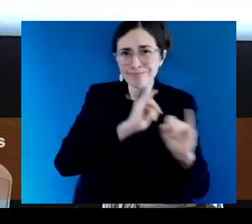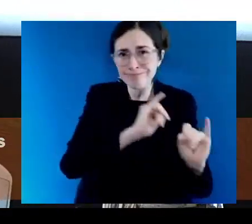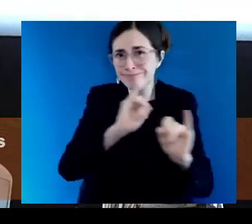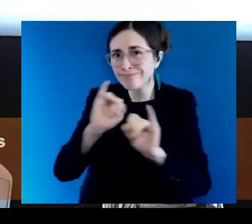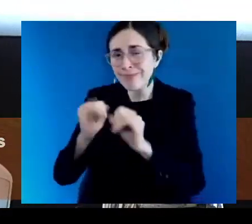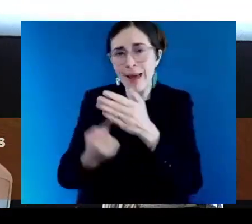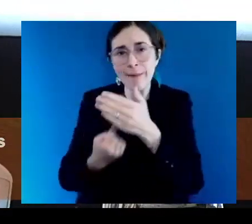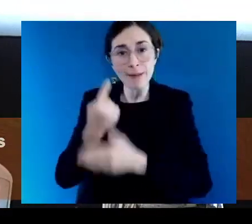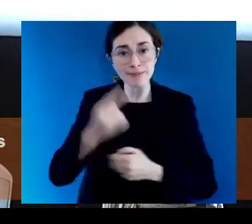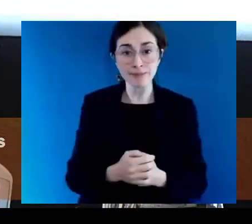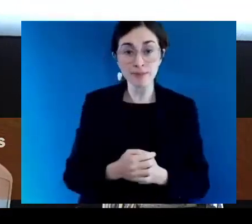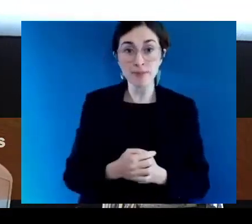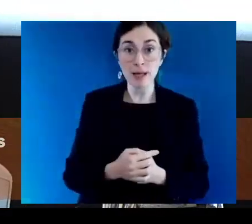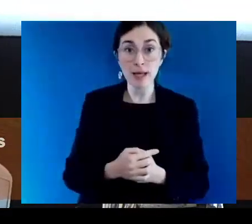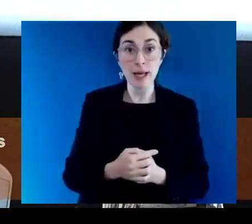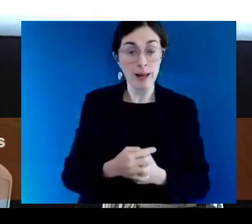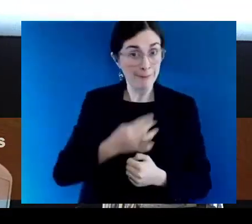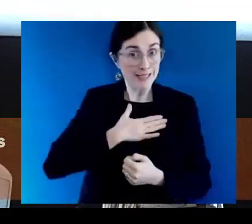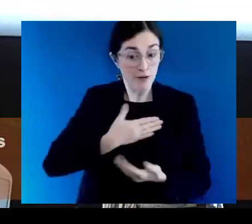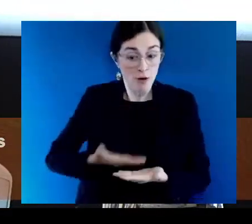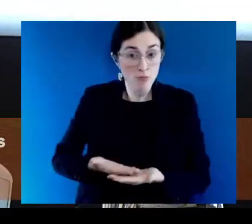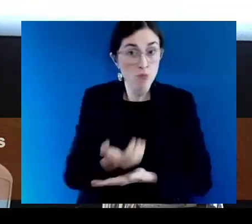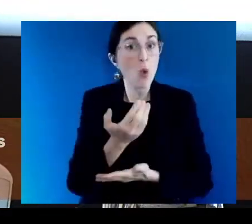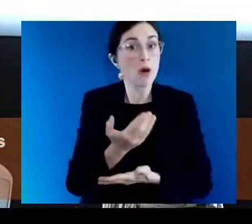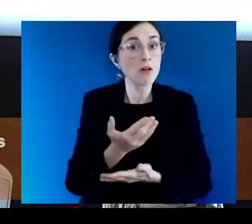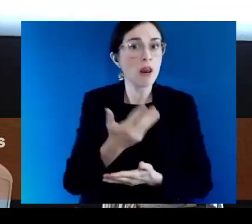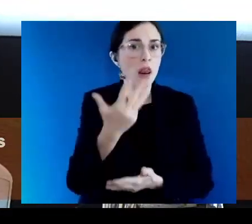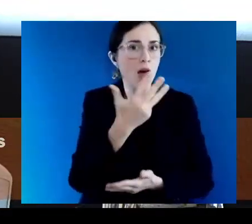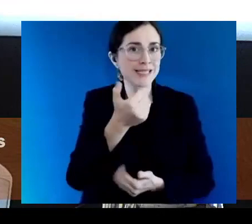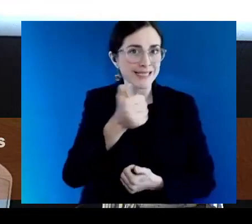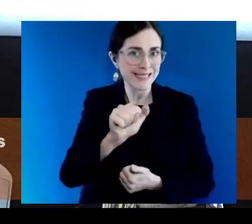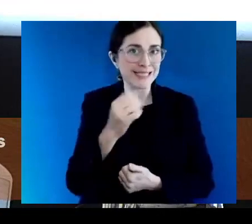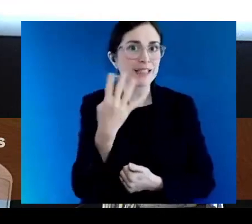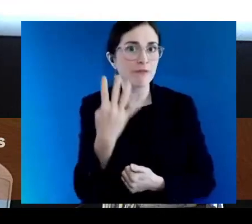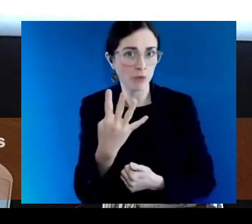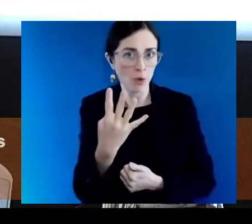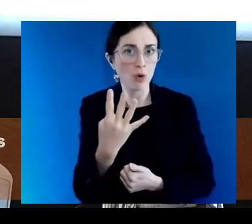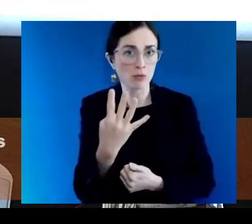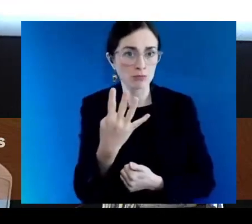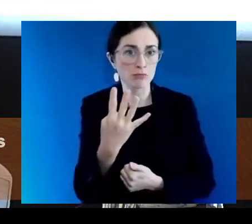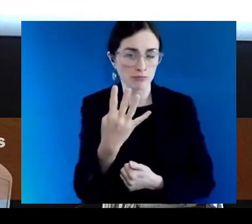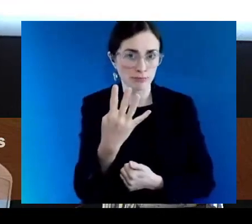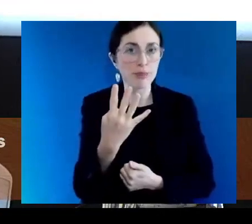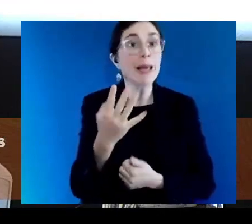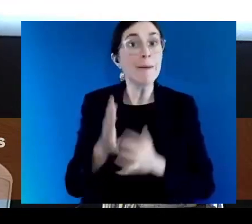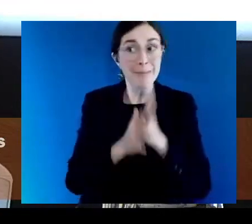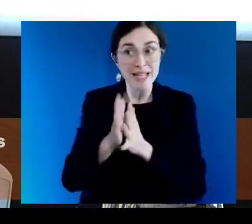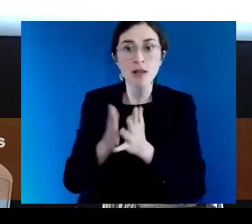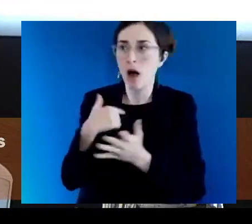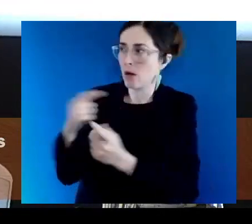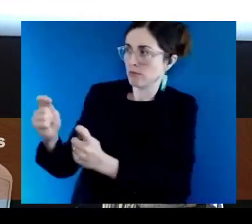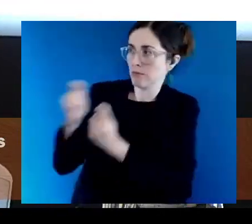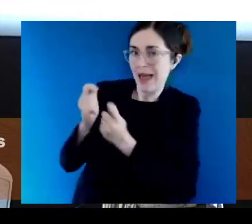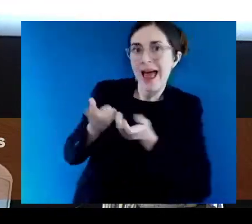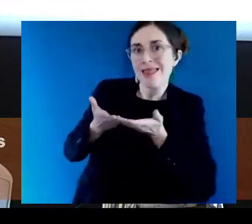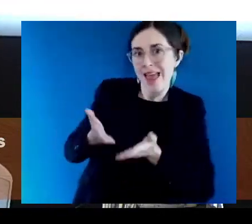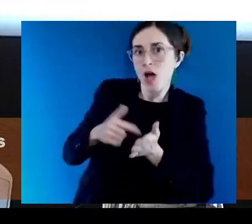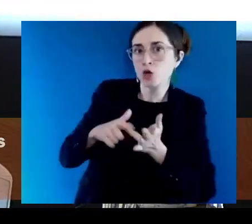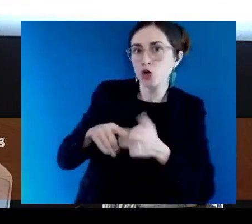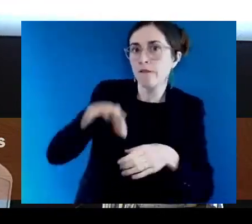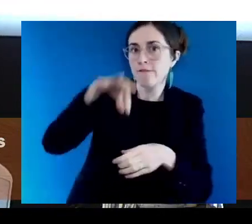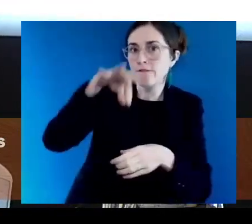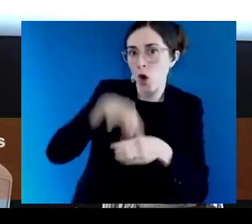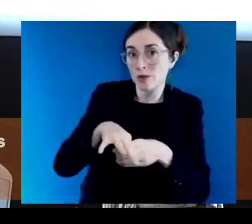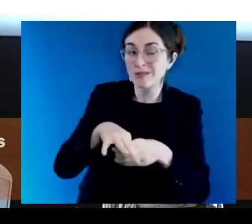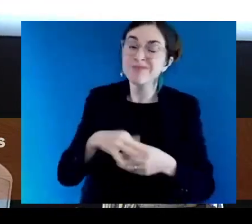I was born in 1964, which meant that I was assured of a right to vote in adulthood, unlike Aboriginal adults, and that my